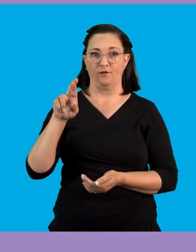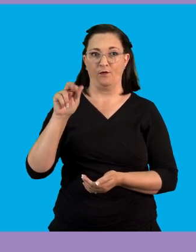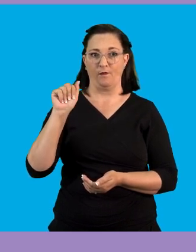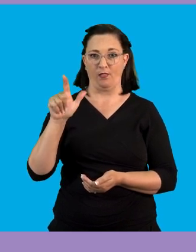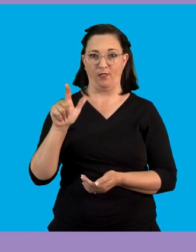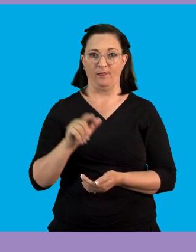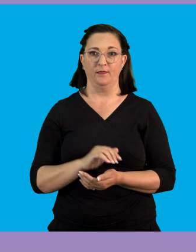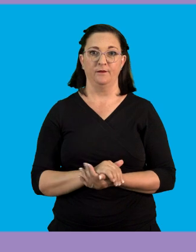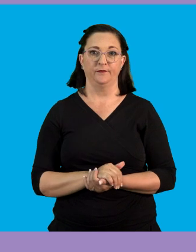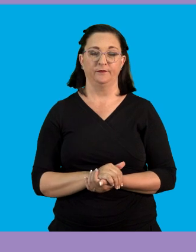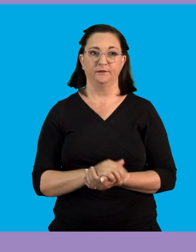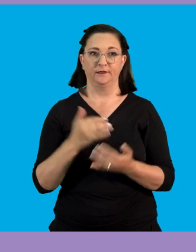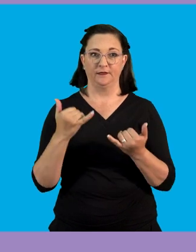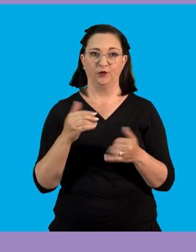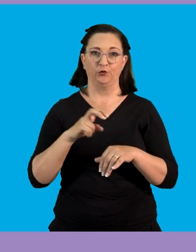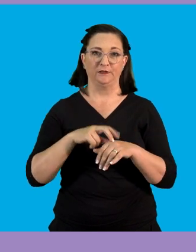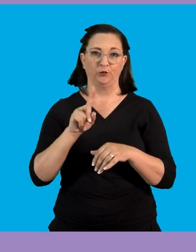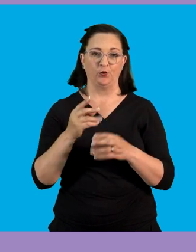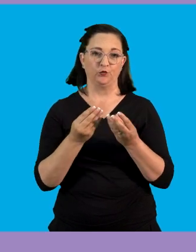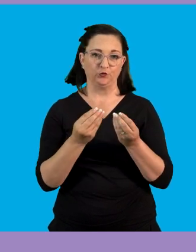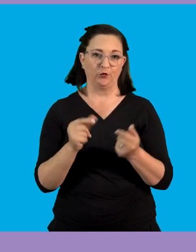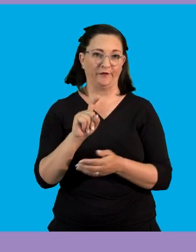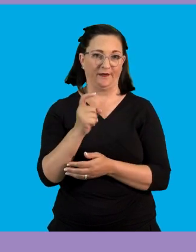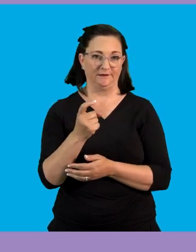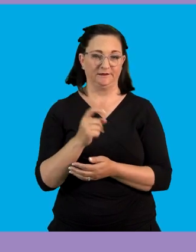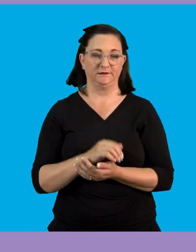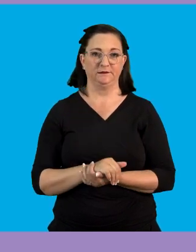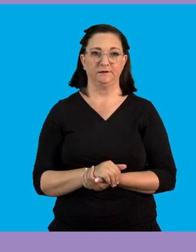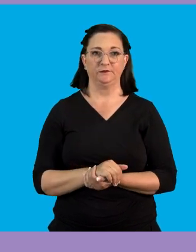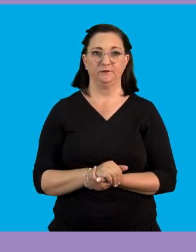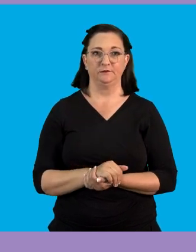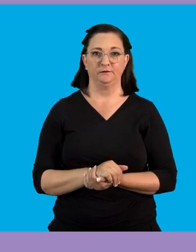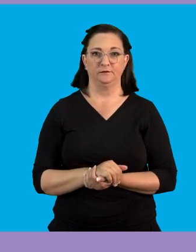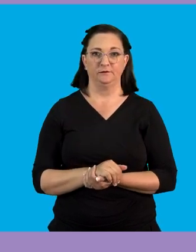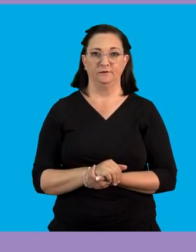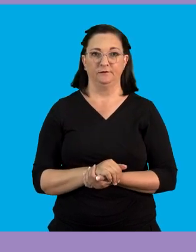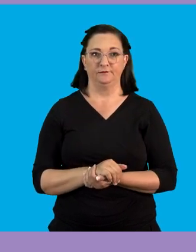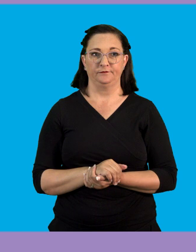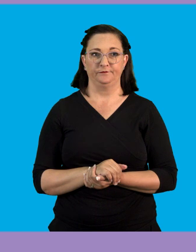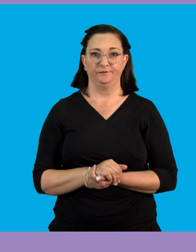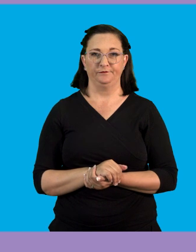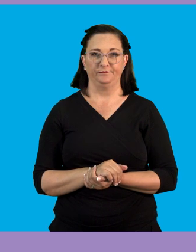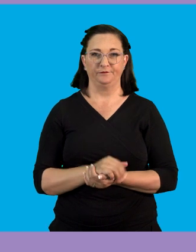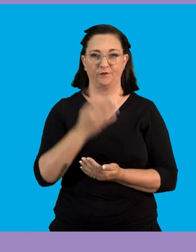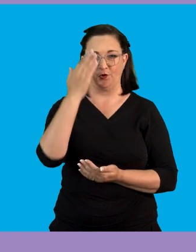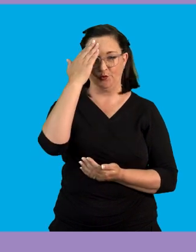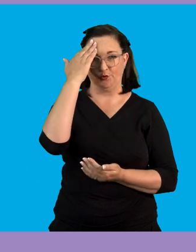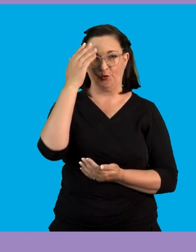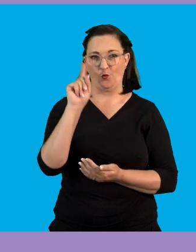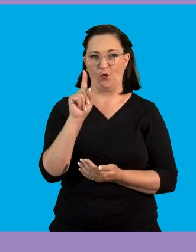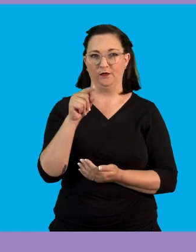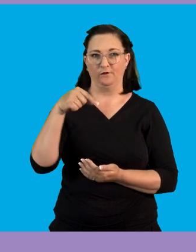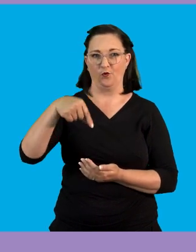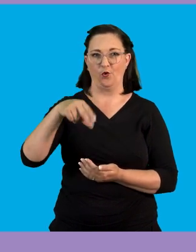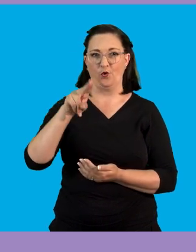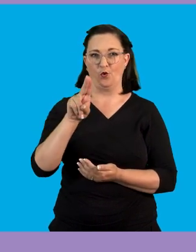of the angles by solving for x. Let's look at that question together. What do we